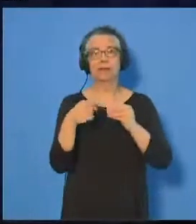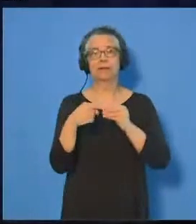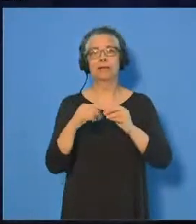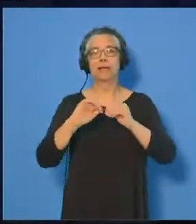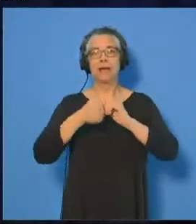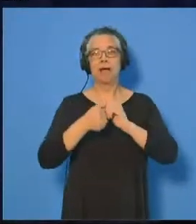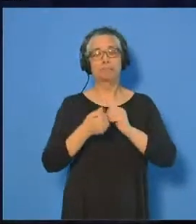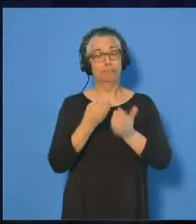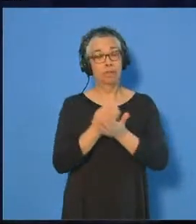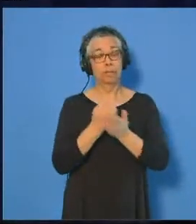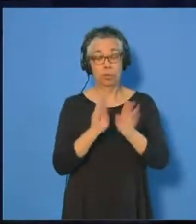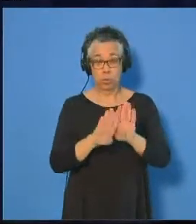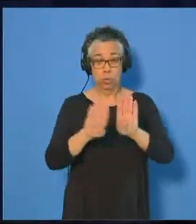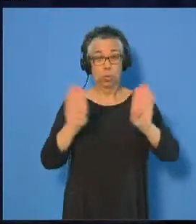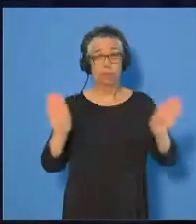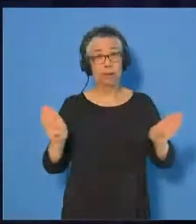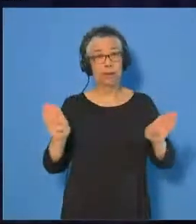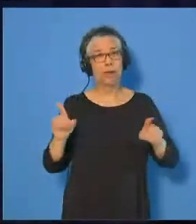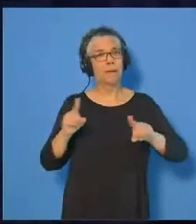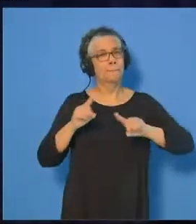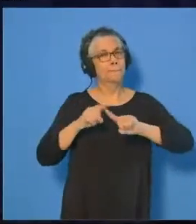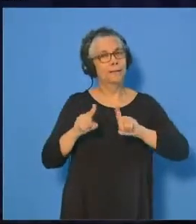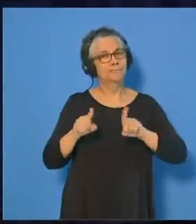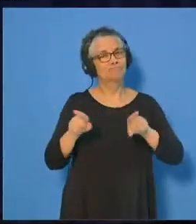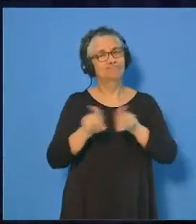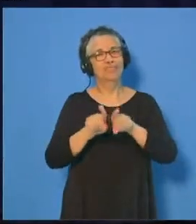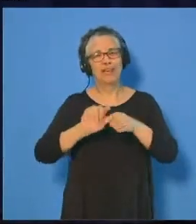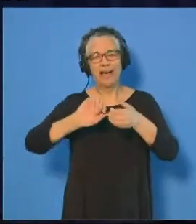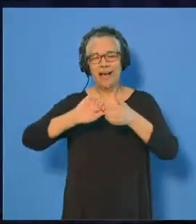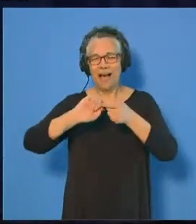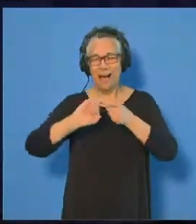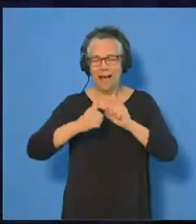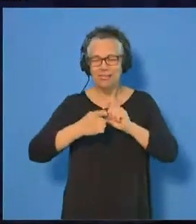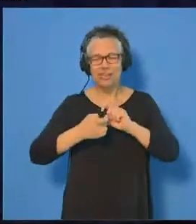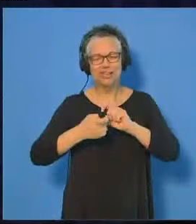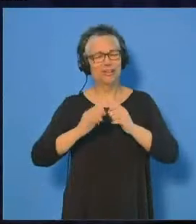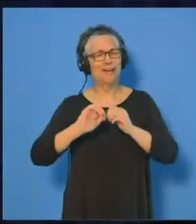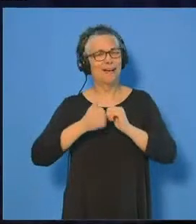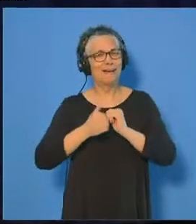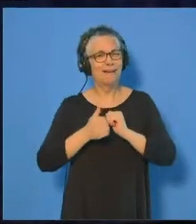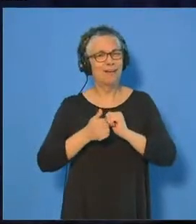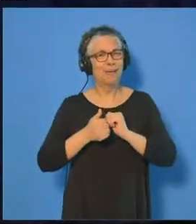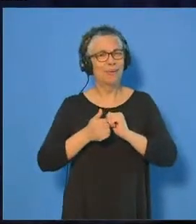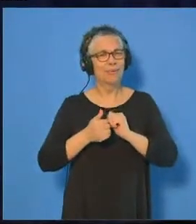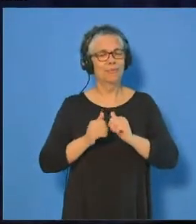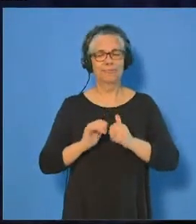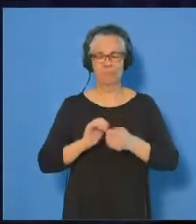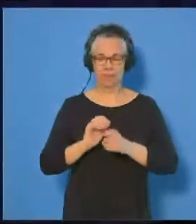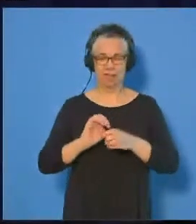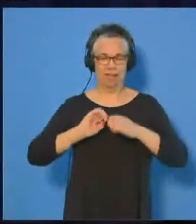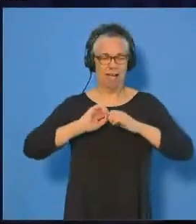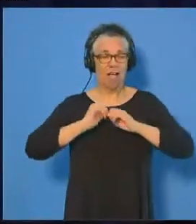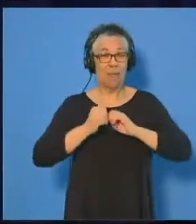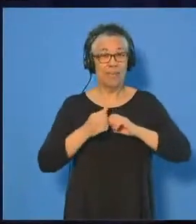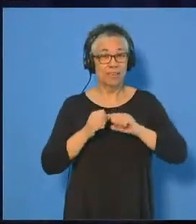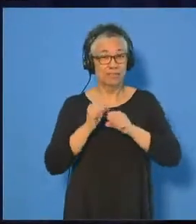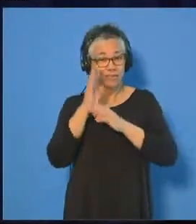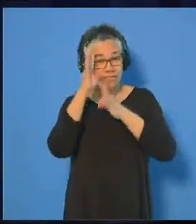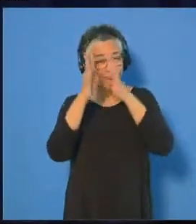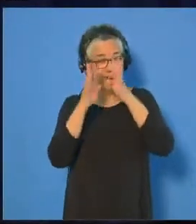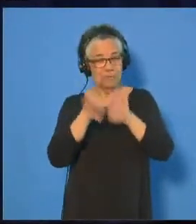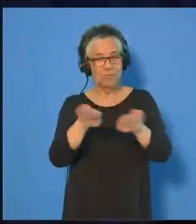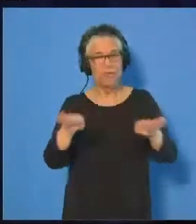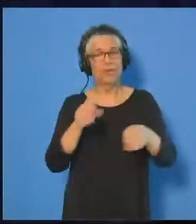reopen our economy, but also how we can transform it. How together we can shape a Bermuda that will work